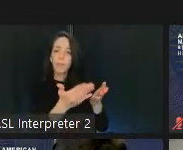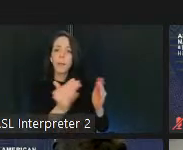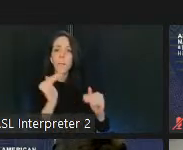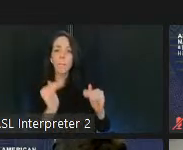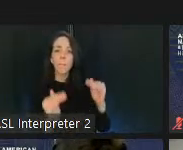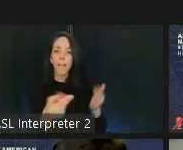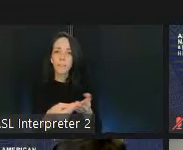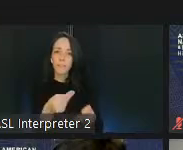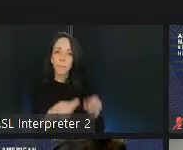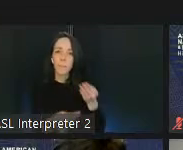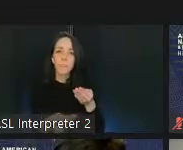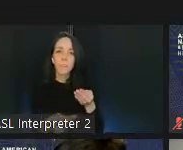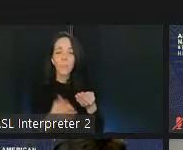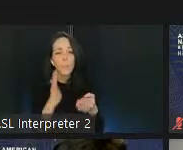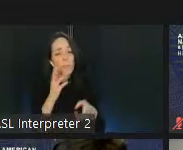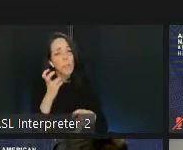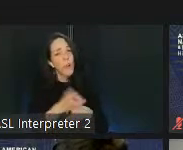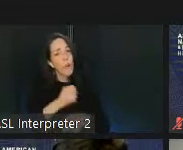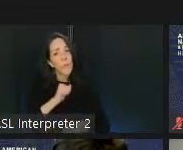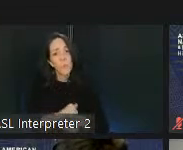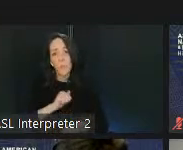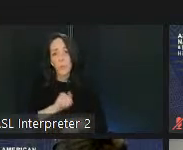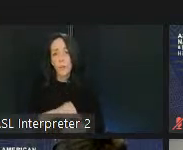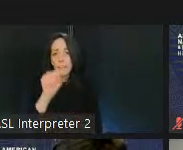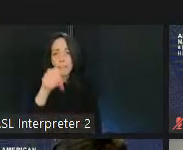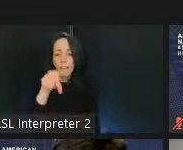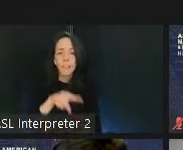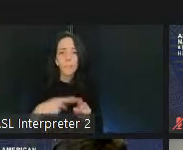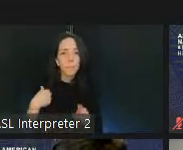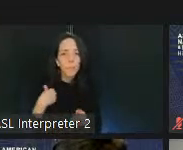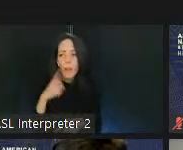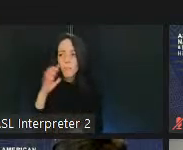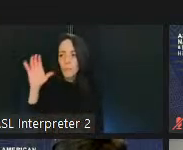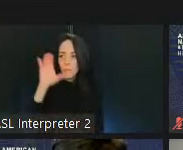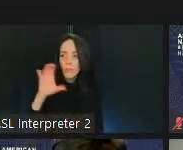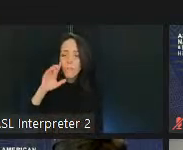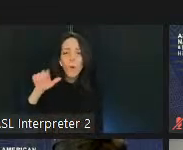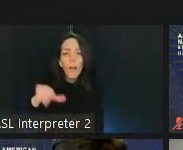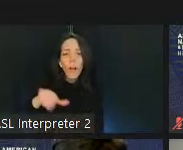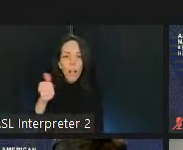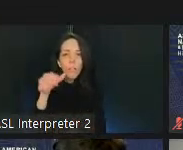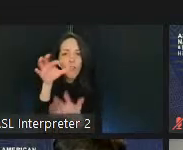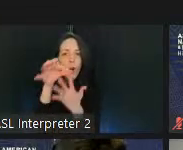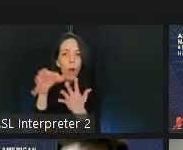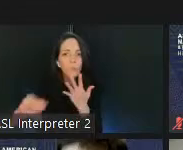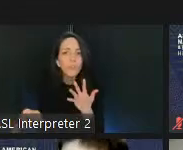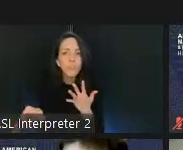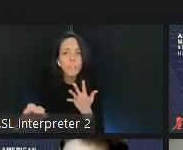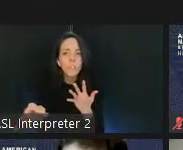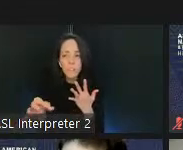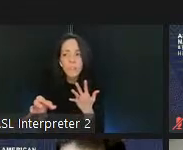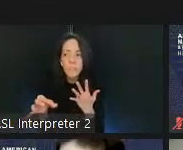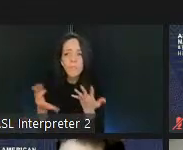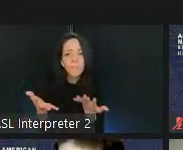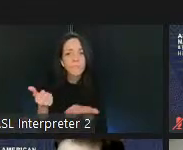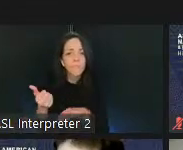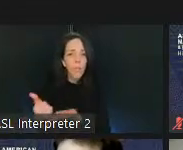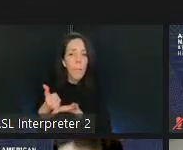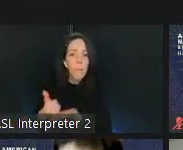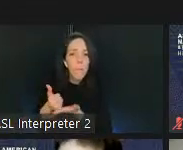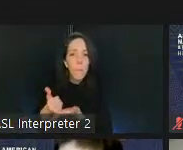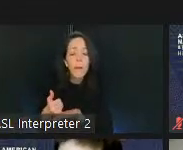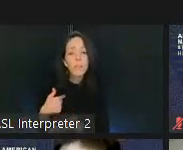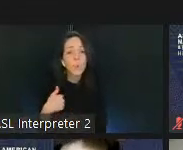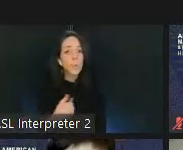sources and opportunities so that we can put together a sustainable finance package over the next